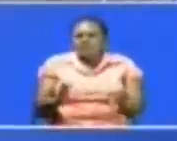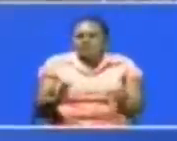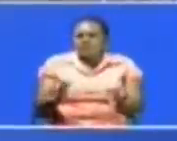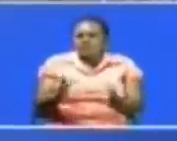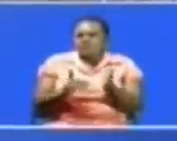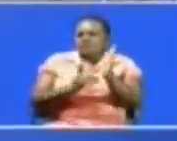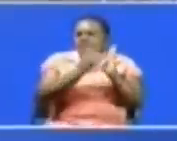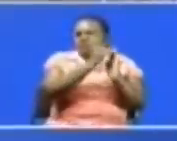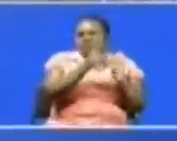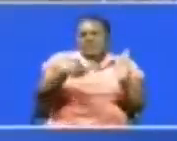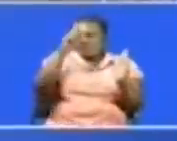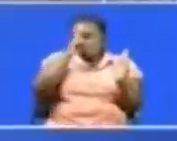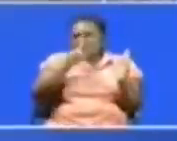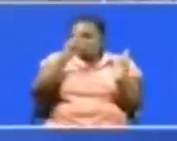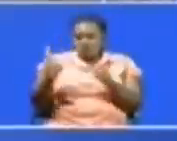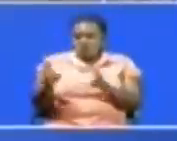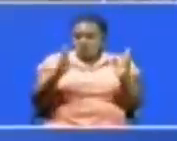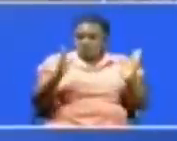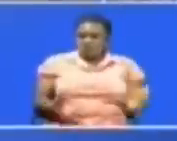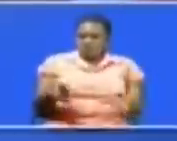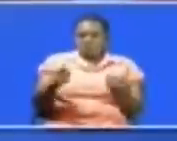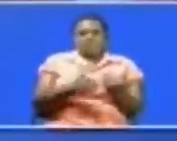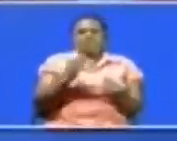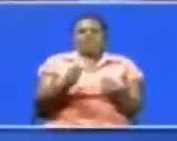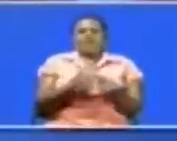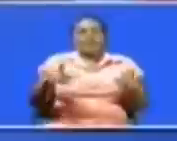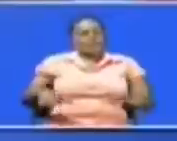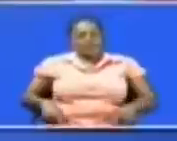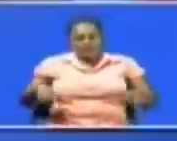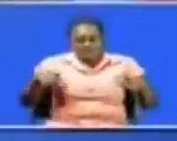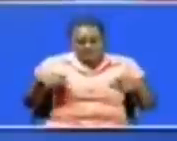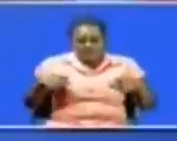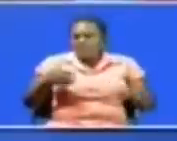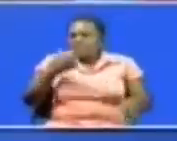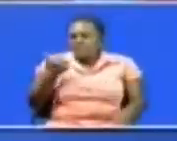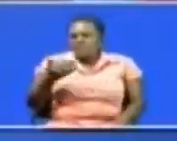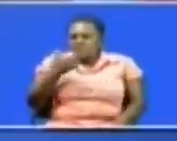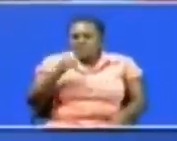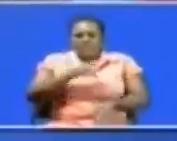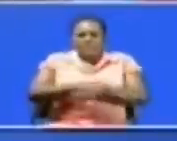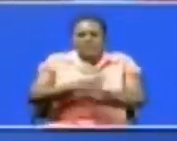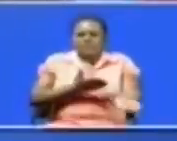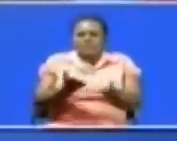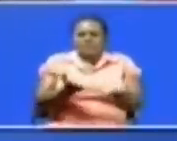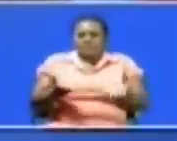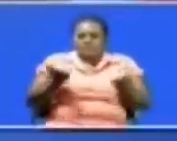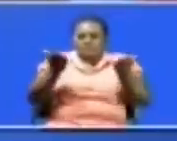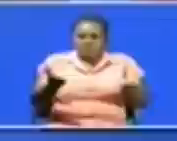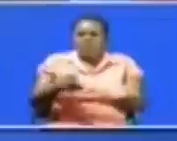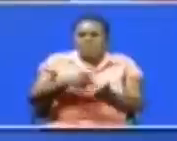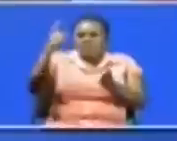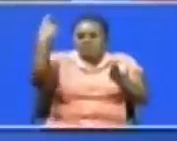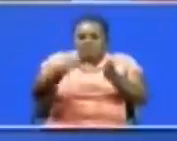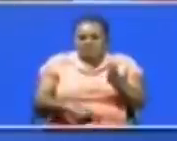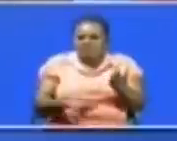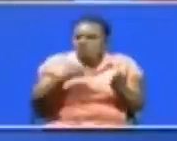of development, because that's crucial. For ordinary Mwananchi, that's what they care about, that their lives be better, that they get service delivery, and they pay taxes